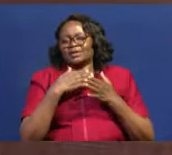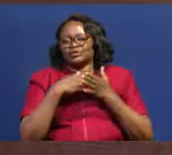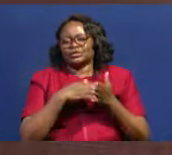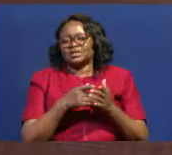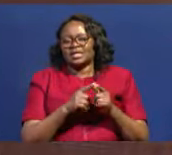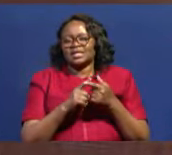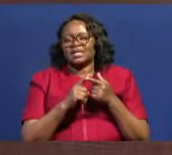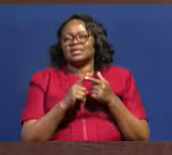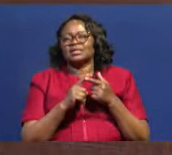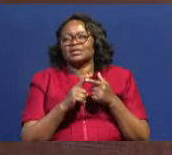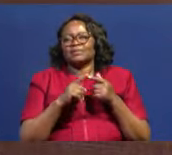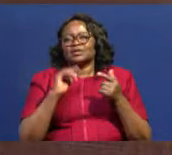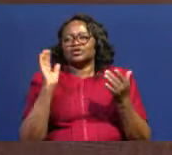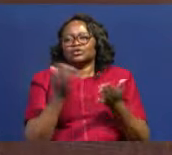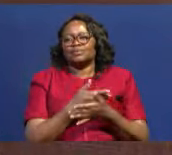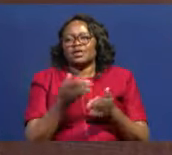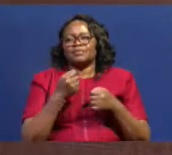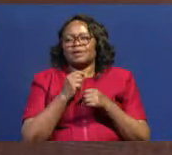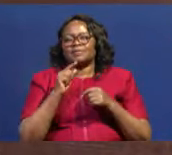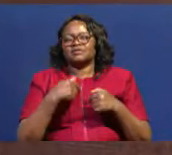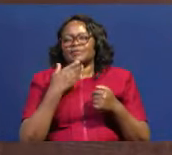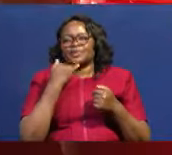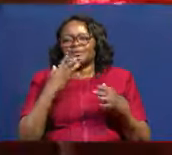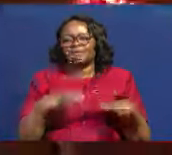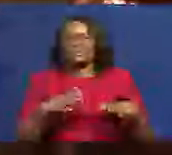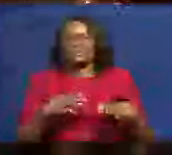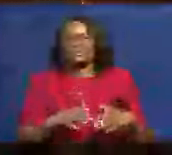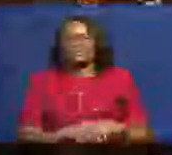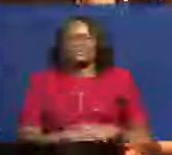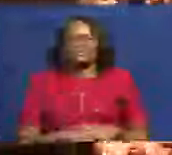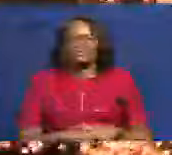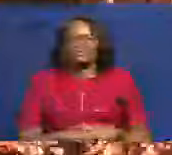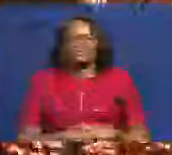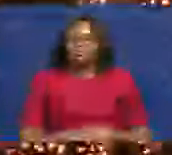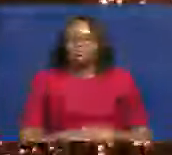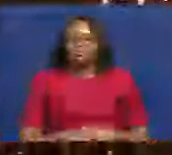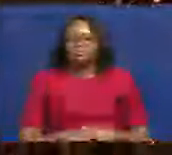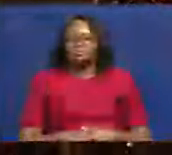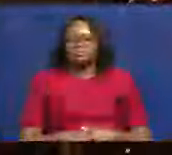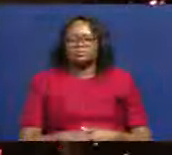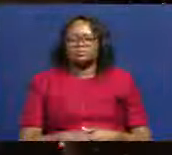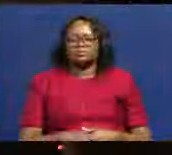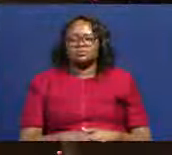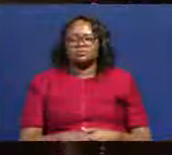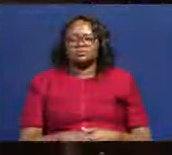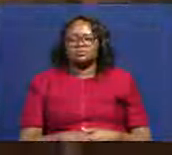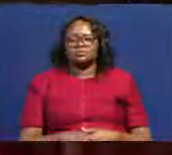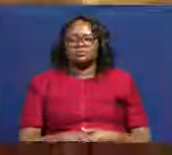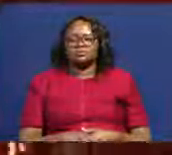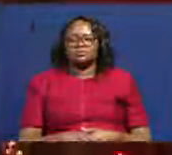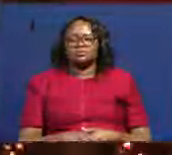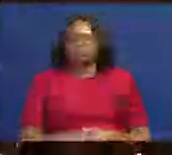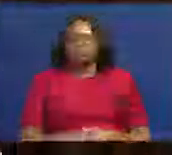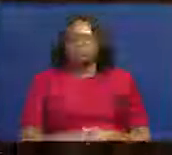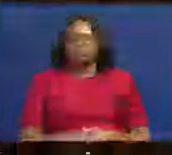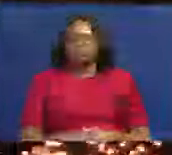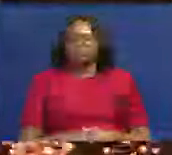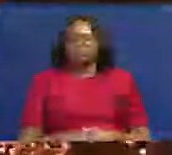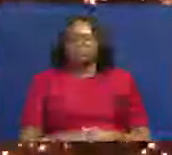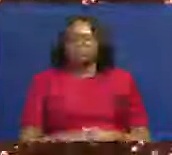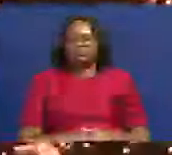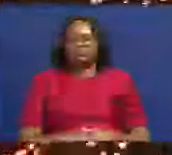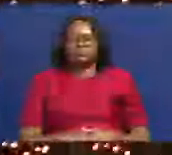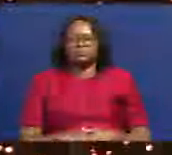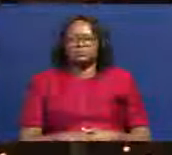I have to eradicate them to make myself a better person. Jackie Wambiru, My Culture.